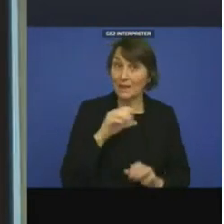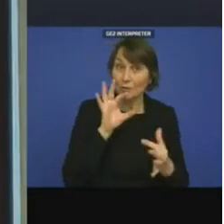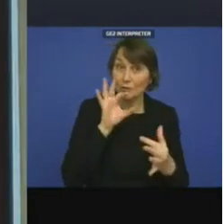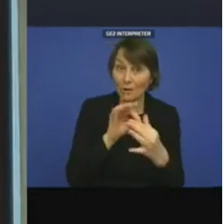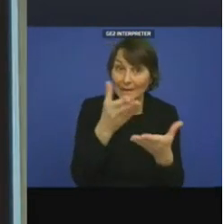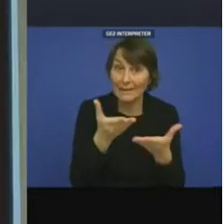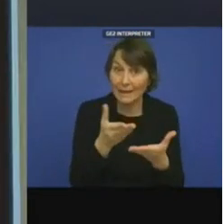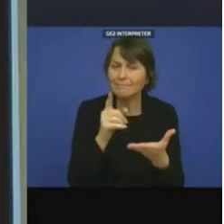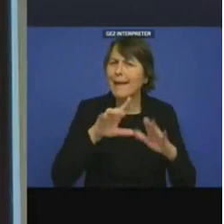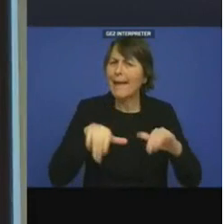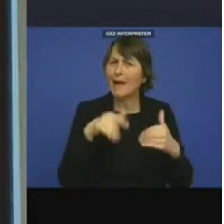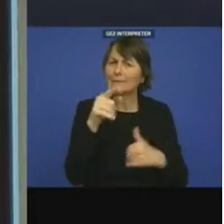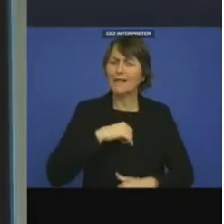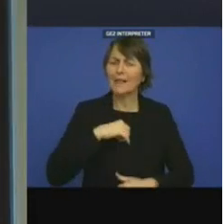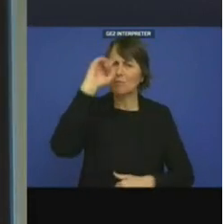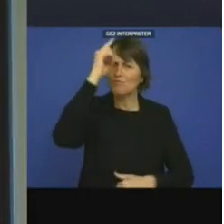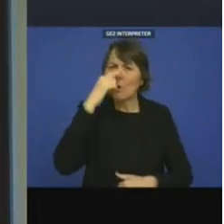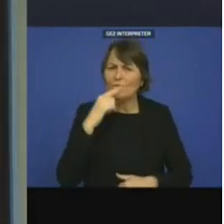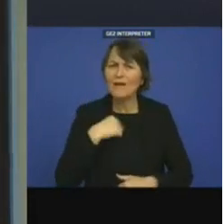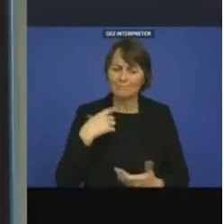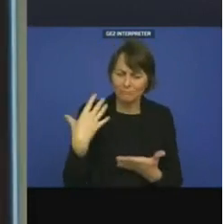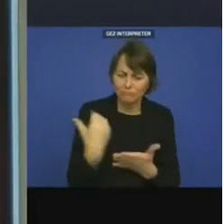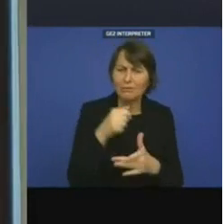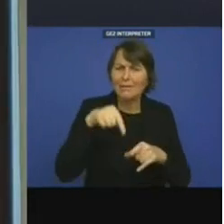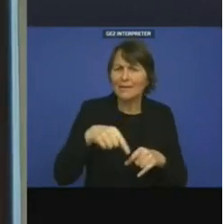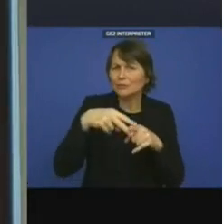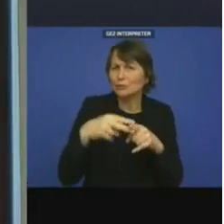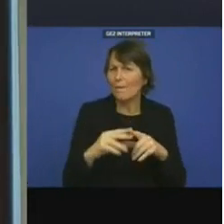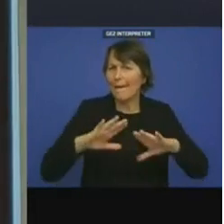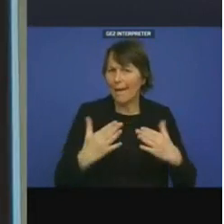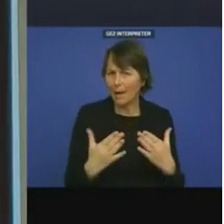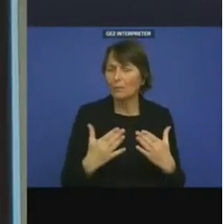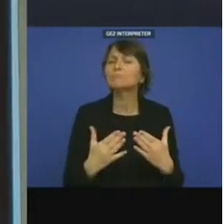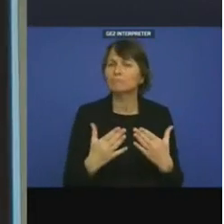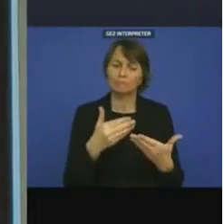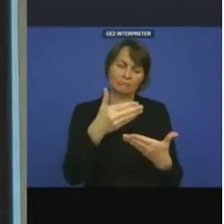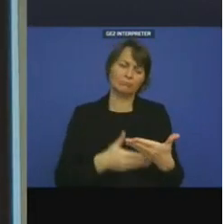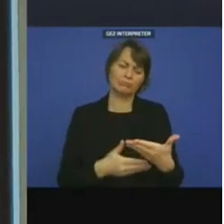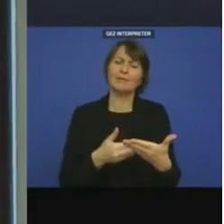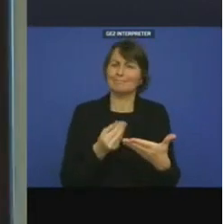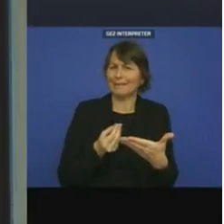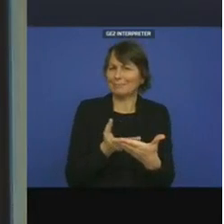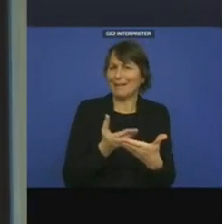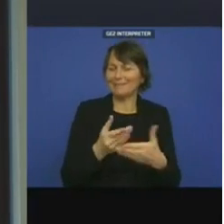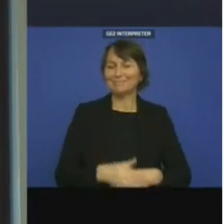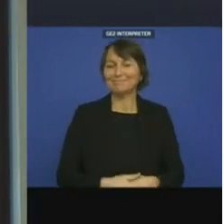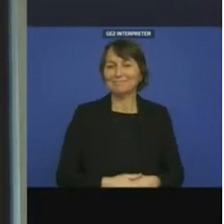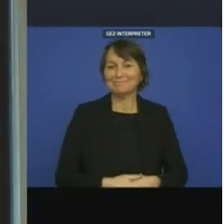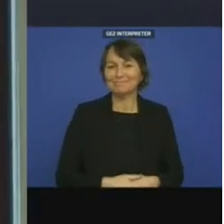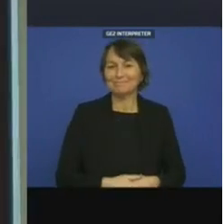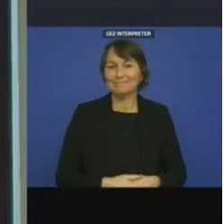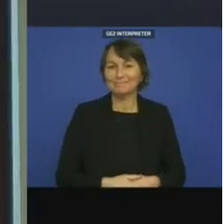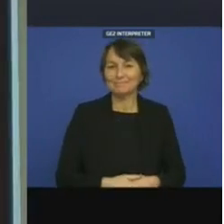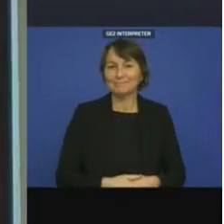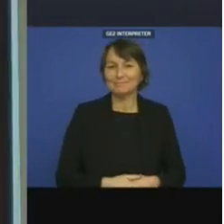to you how to make the best use of this tool. And I must underline as well that this possibility is not only open to